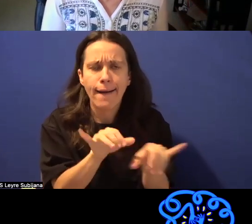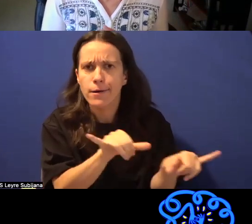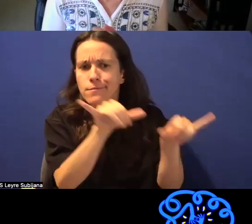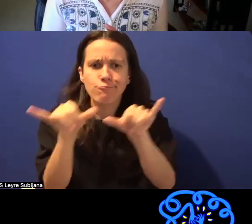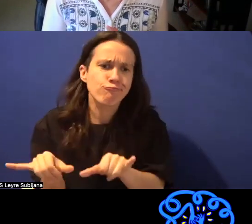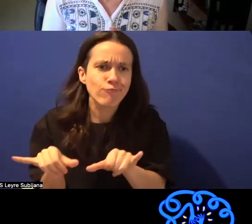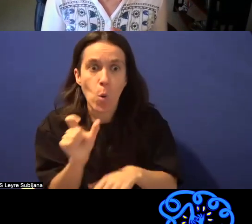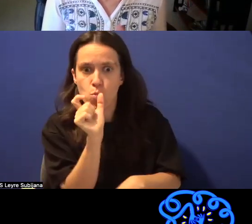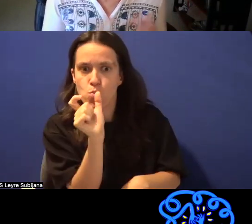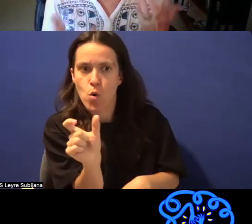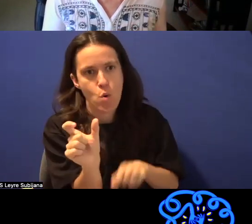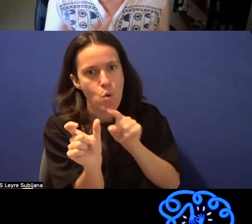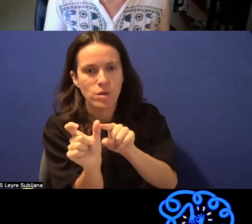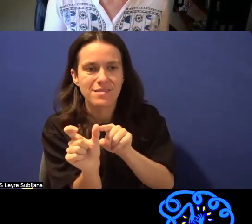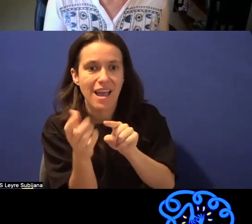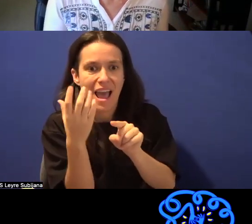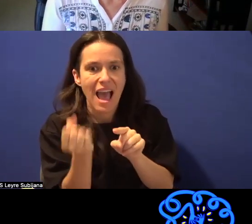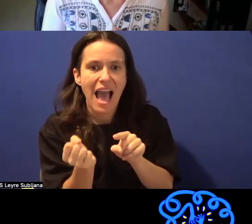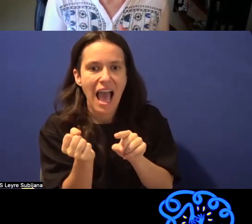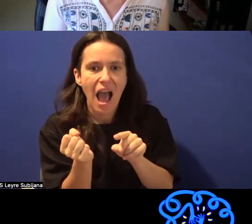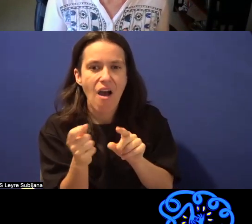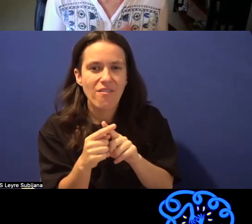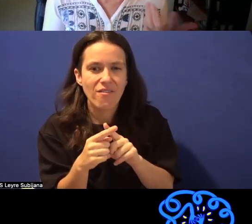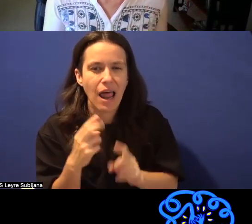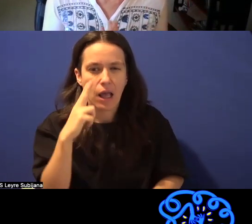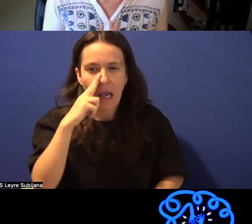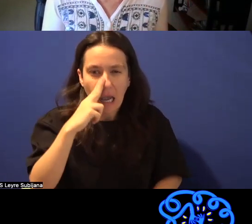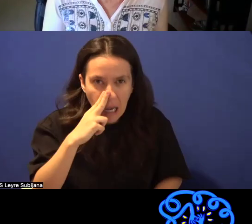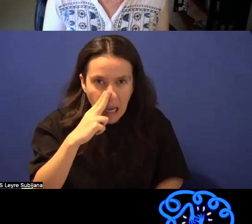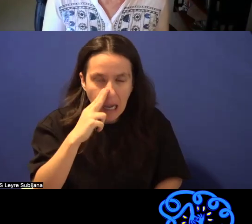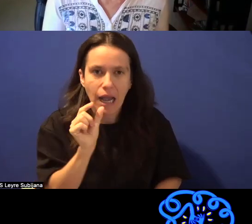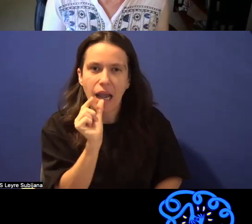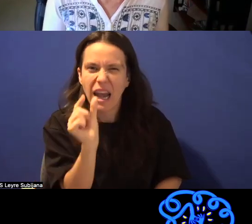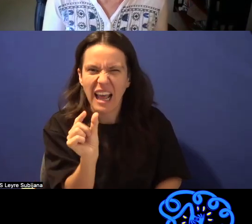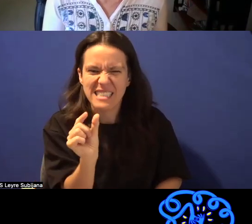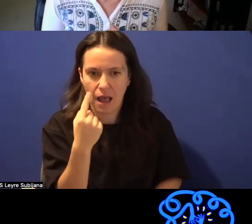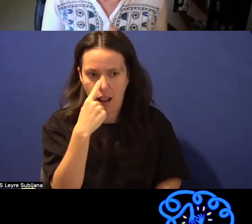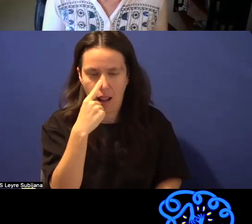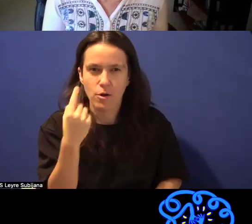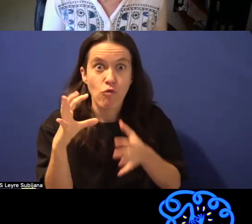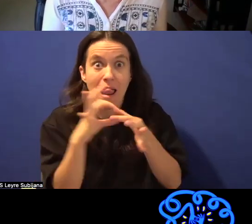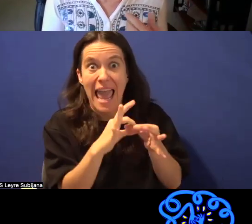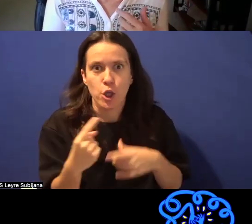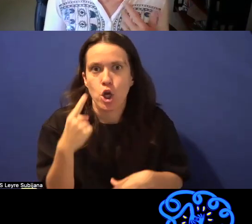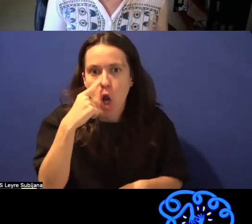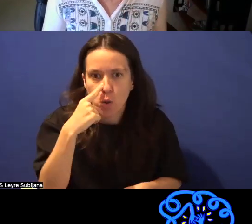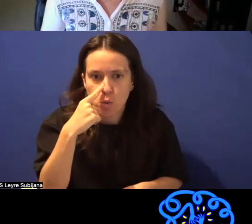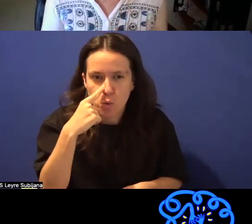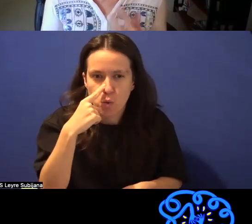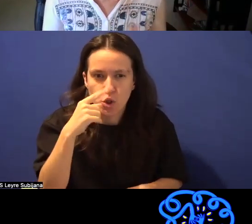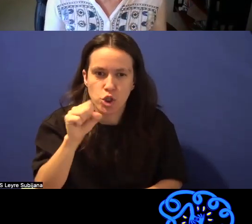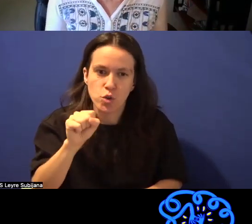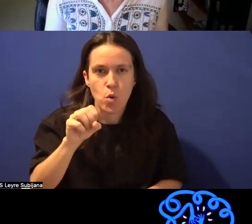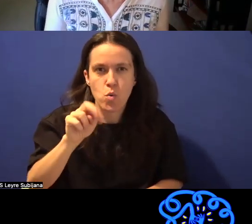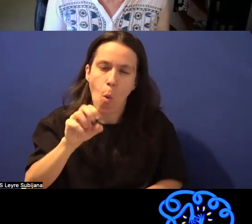words that contain a nasal cluster and relate to the nose. So snort,